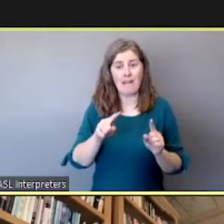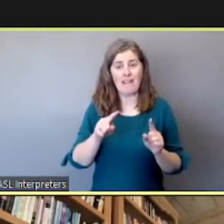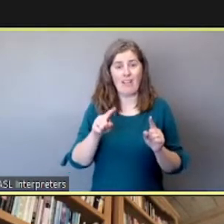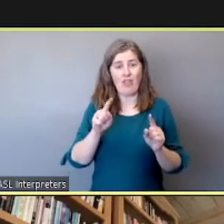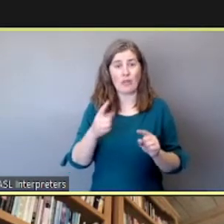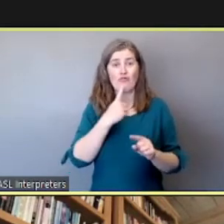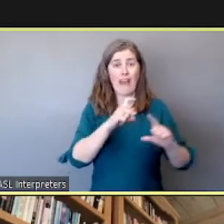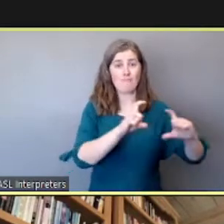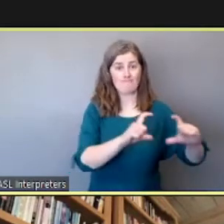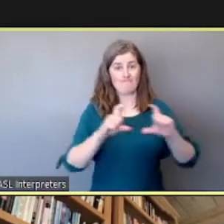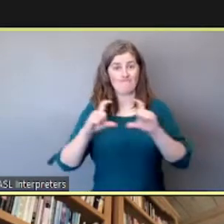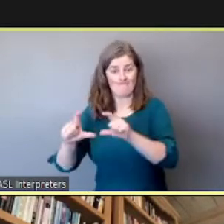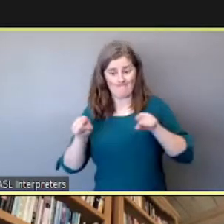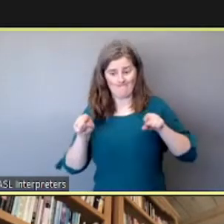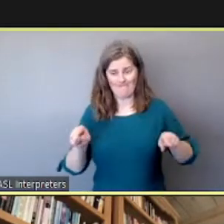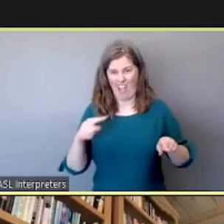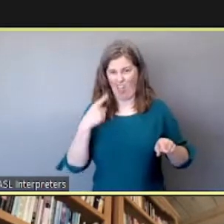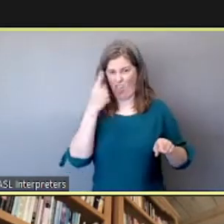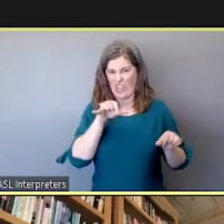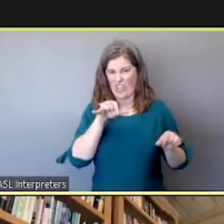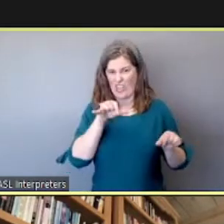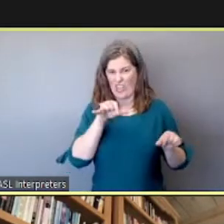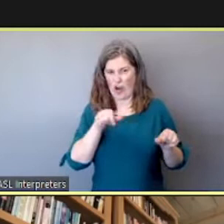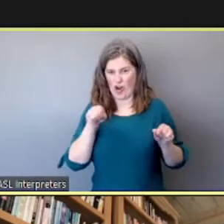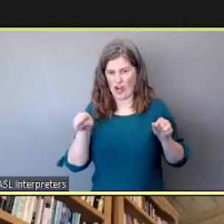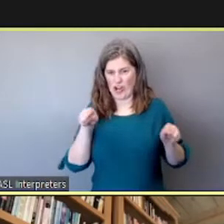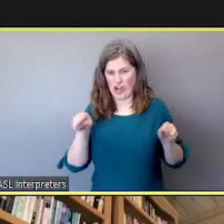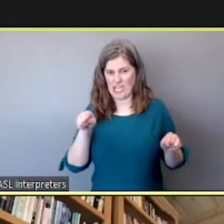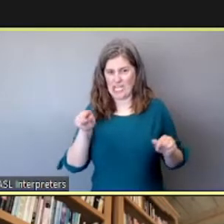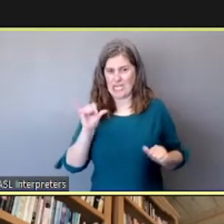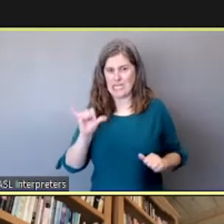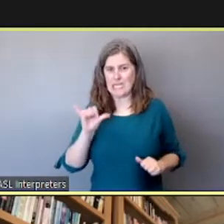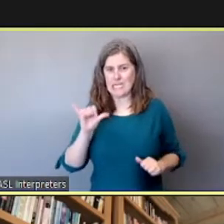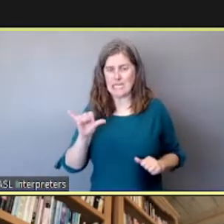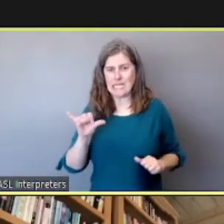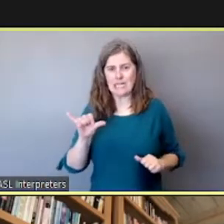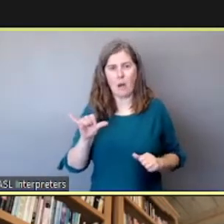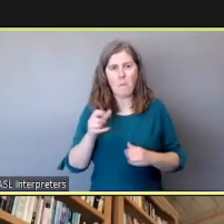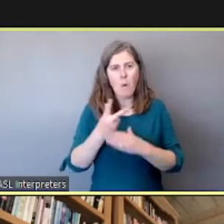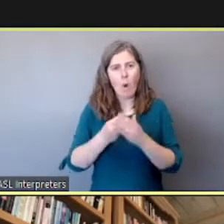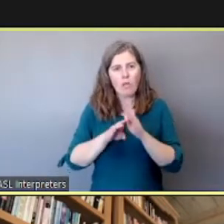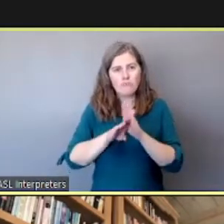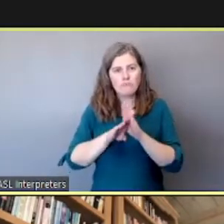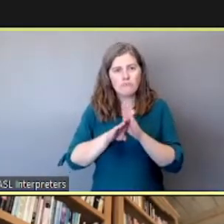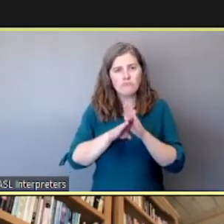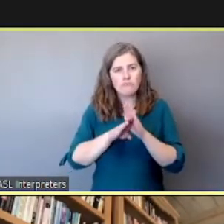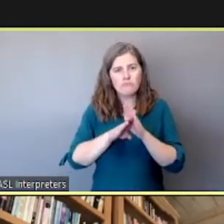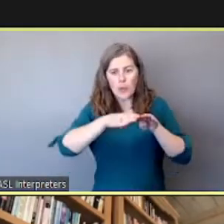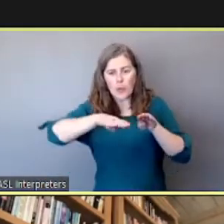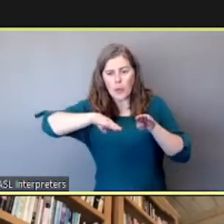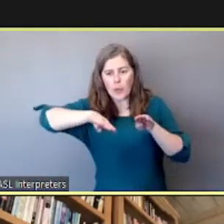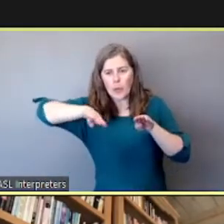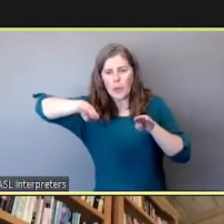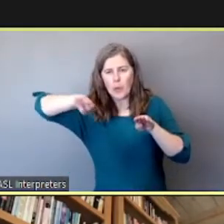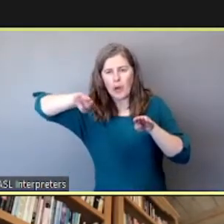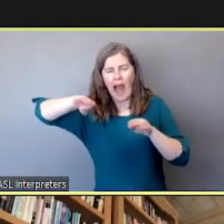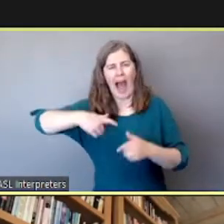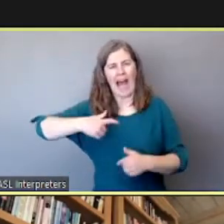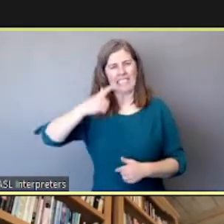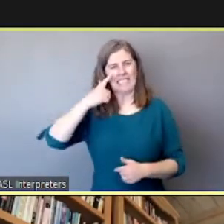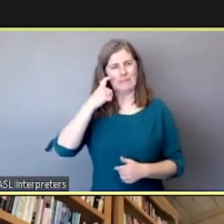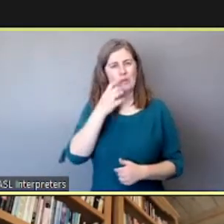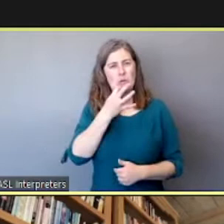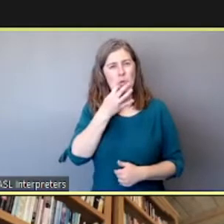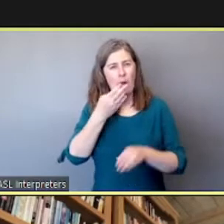two boxes look pretty similar. Similar upslope. I think we're going to see more of an upslope